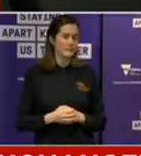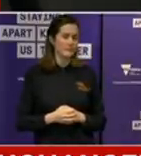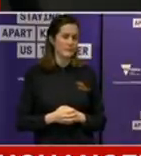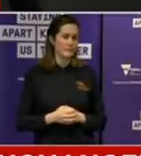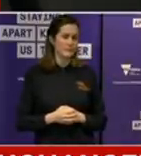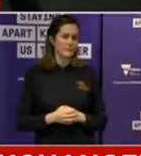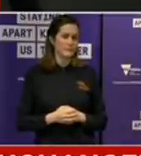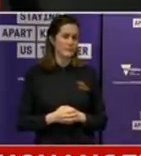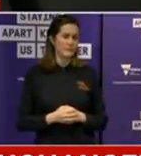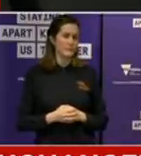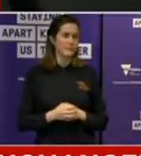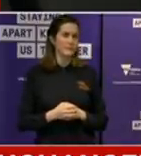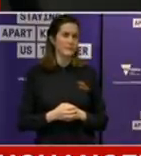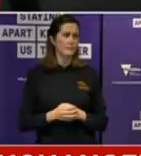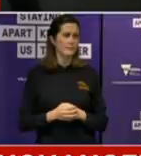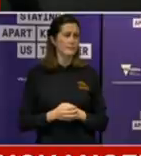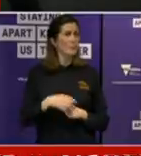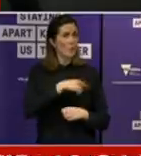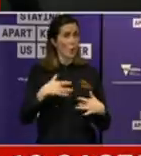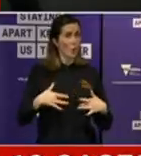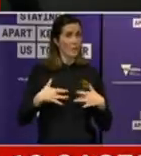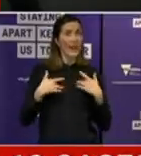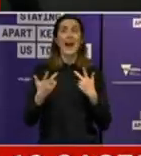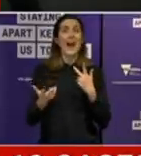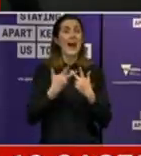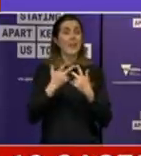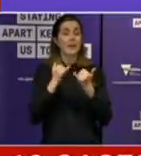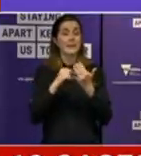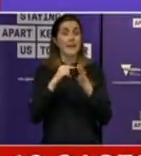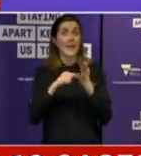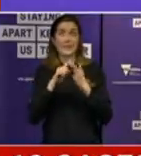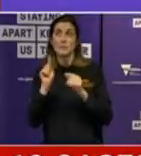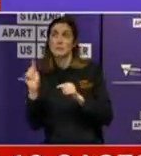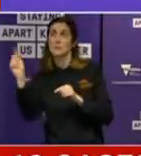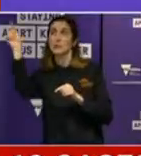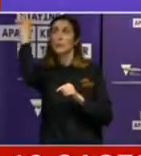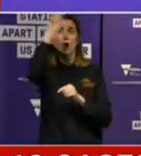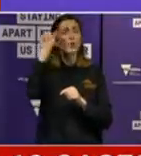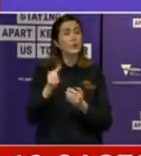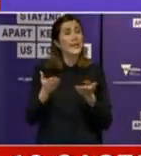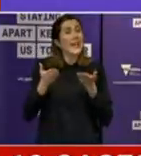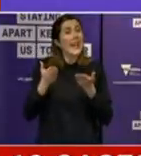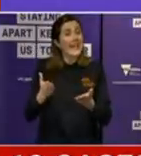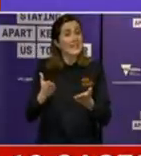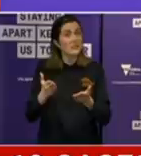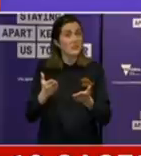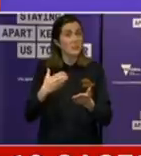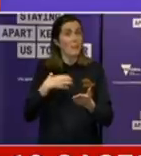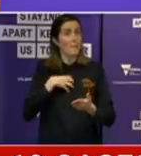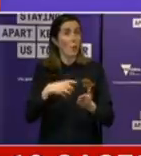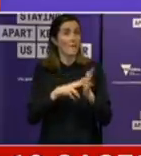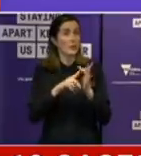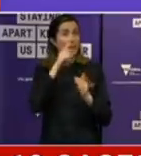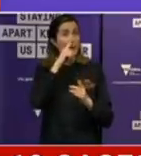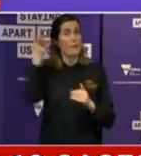wave, should the other states be lifting their caps to allow more Victorians to return? Well, just for the purposes of accuracy, we took more than 20,000